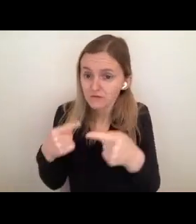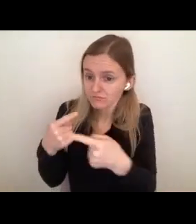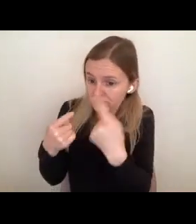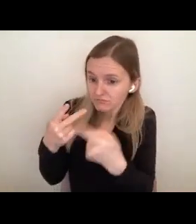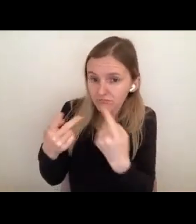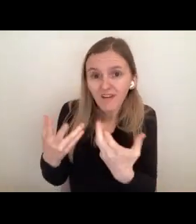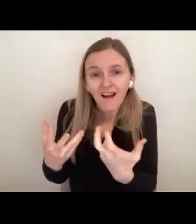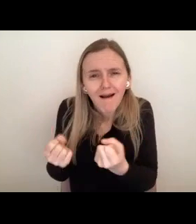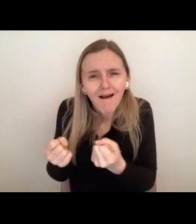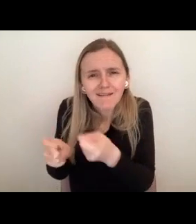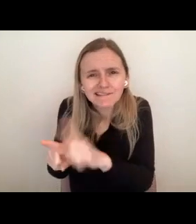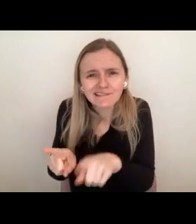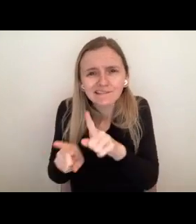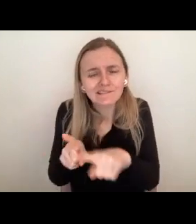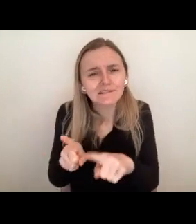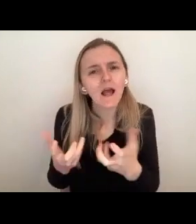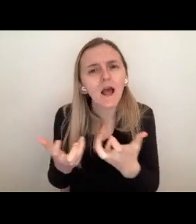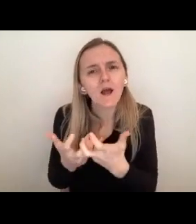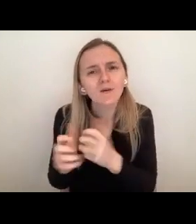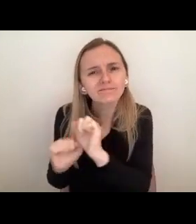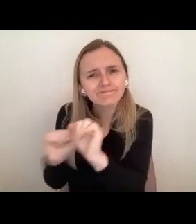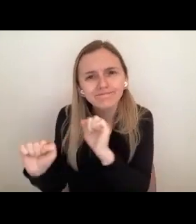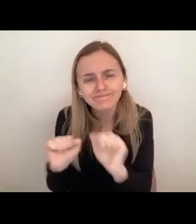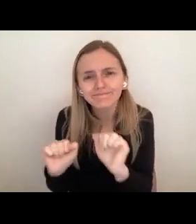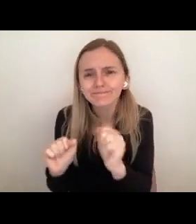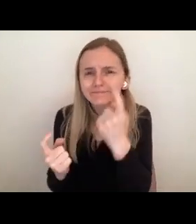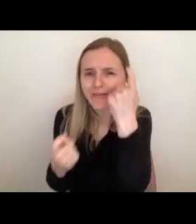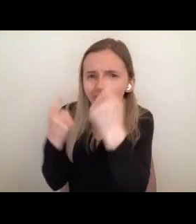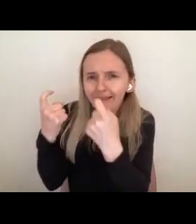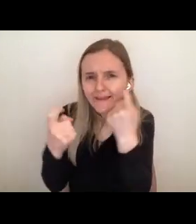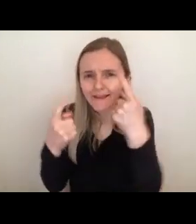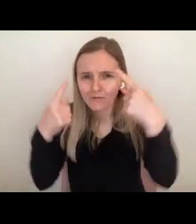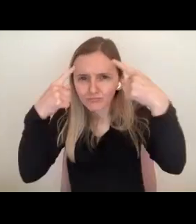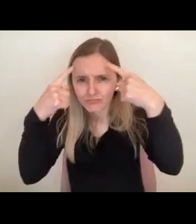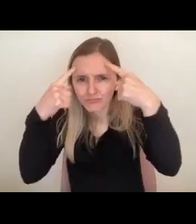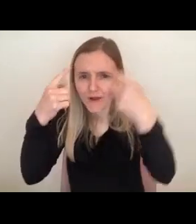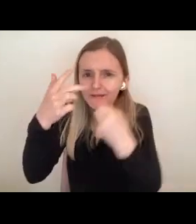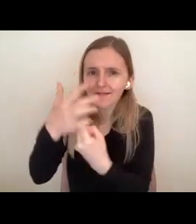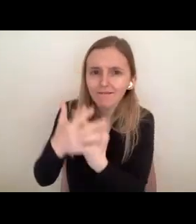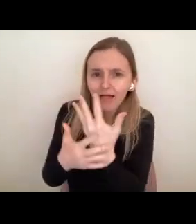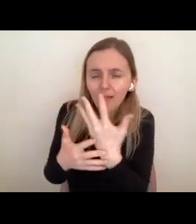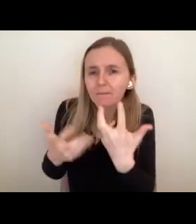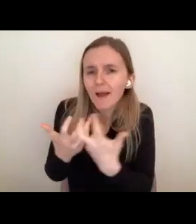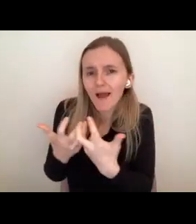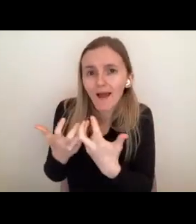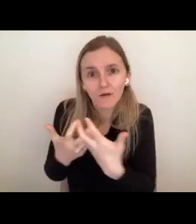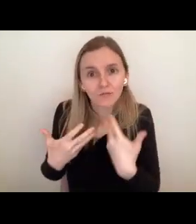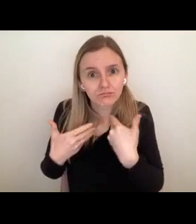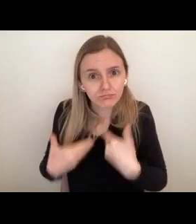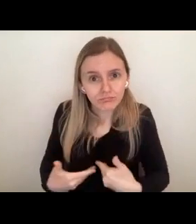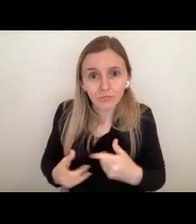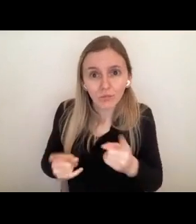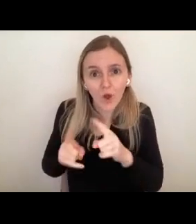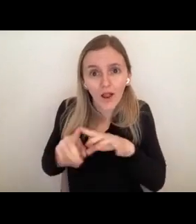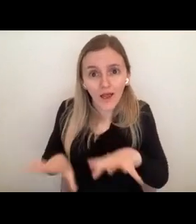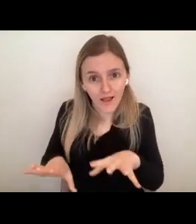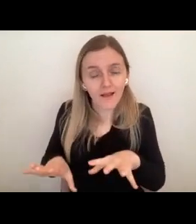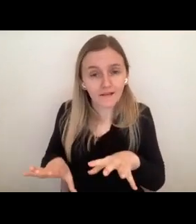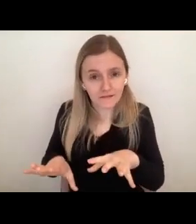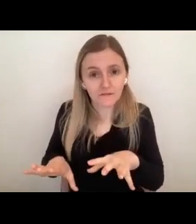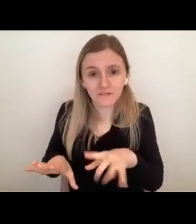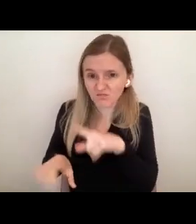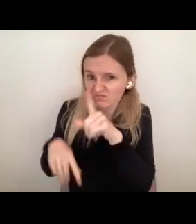of thinking, different ways of brain development and different ways of being, and that there isn't